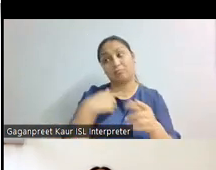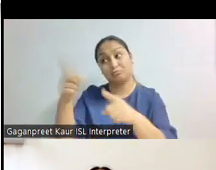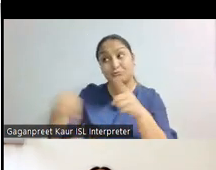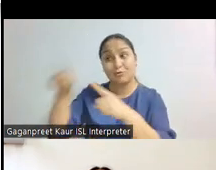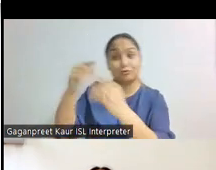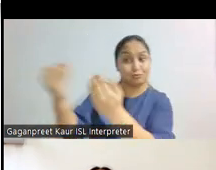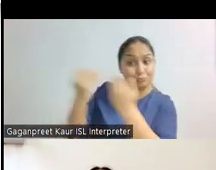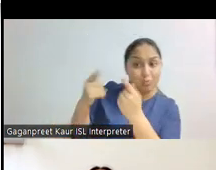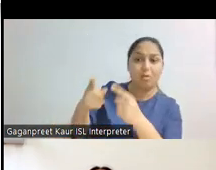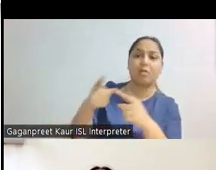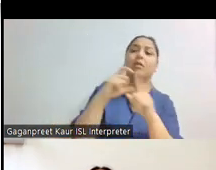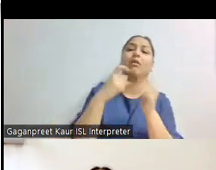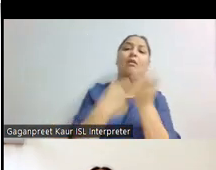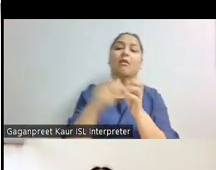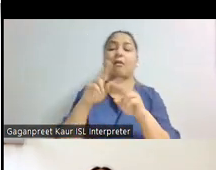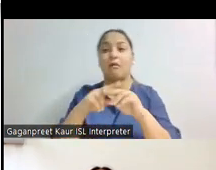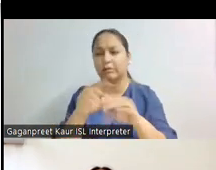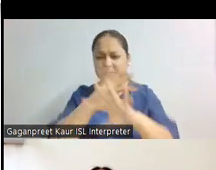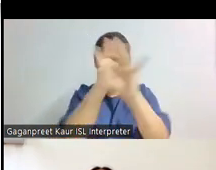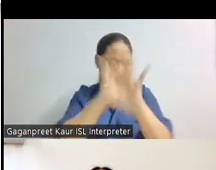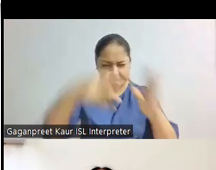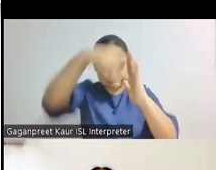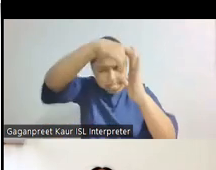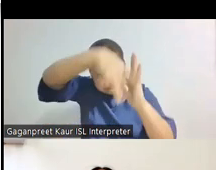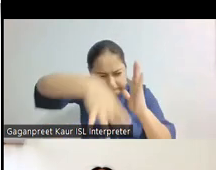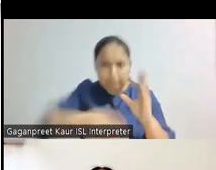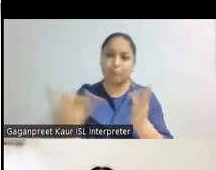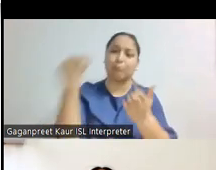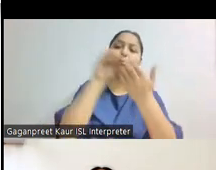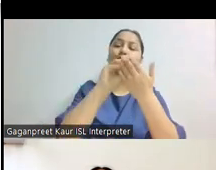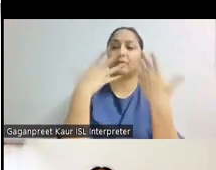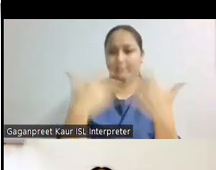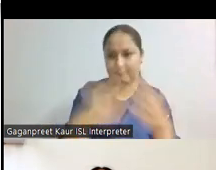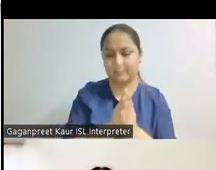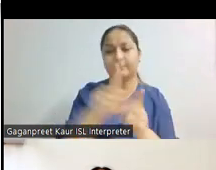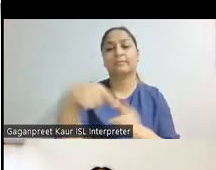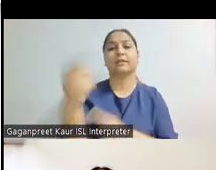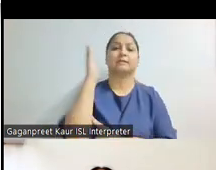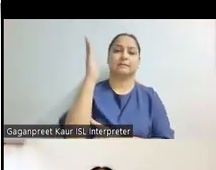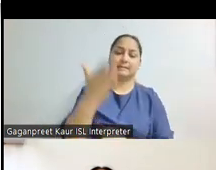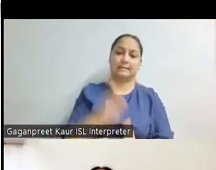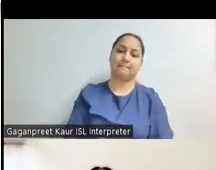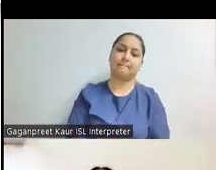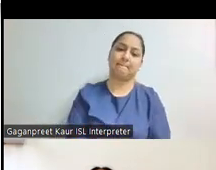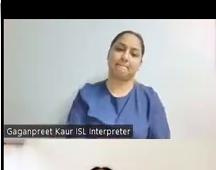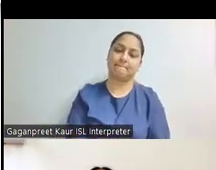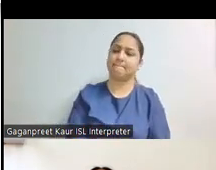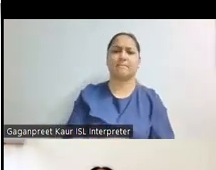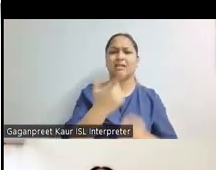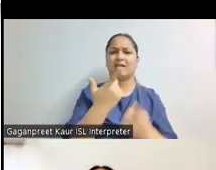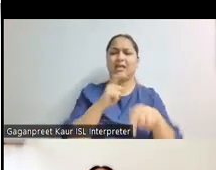to draft robust recommendations to take some of the work ahead. Next slide, please. What are the